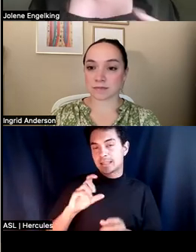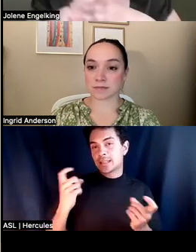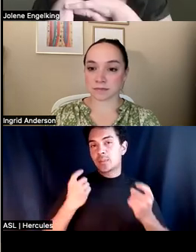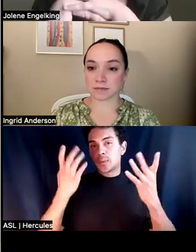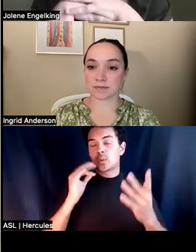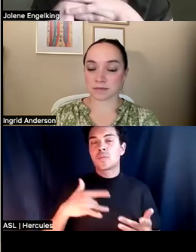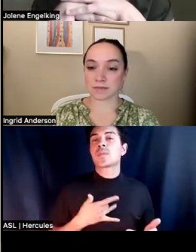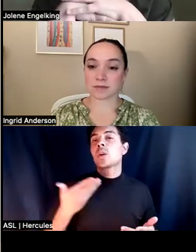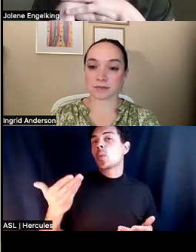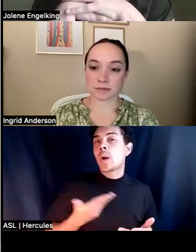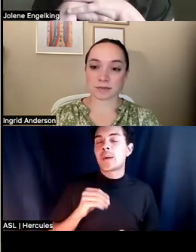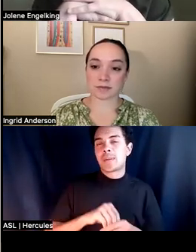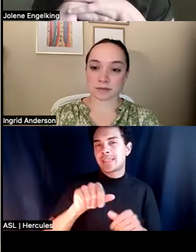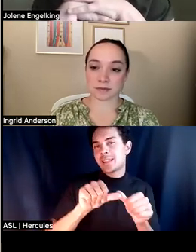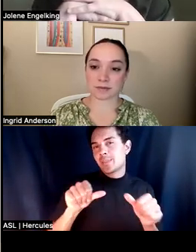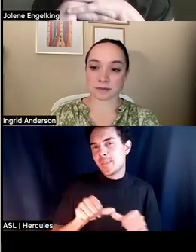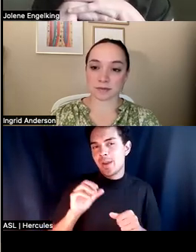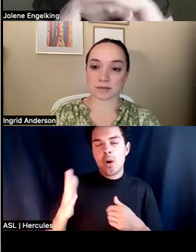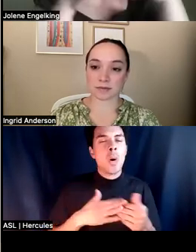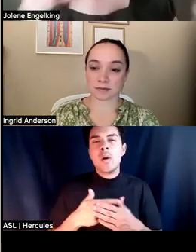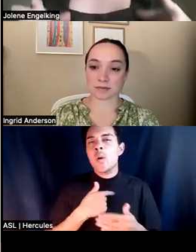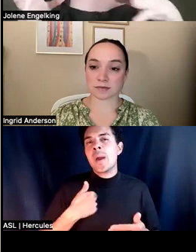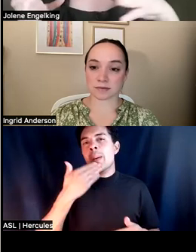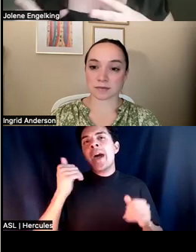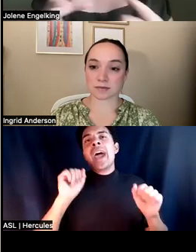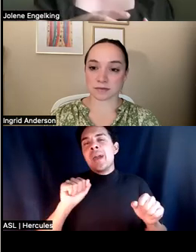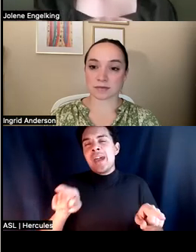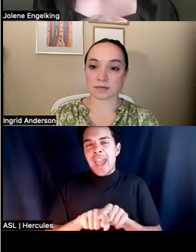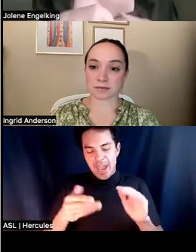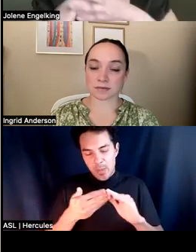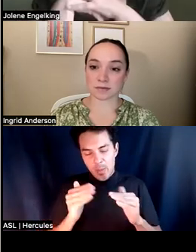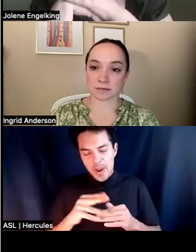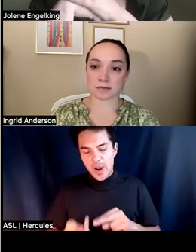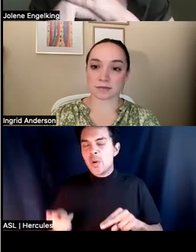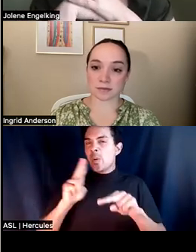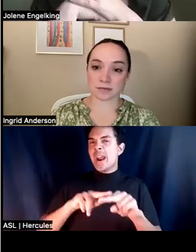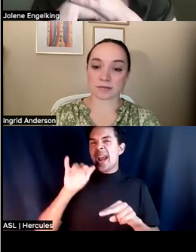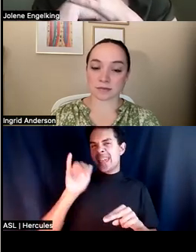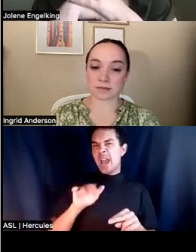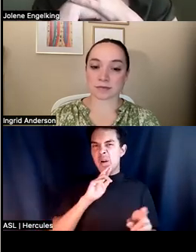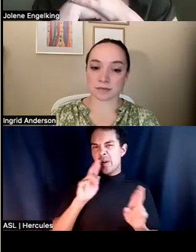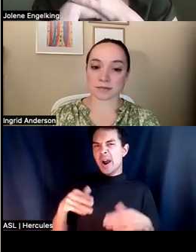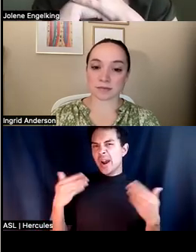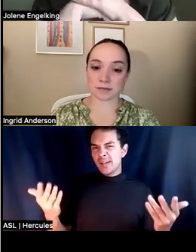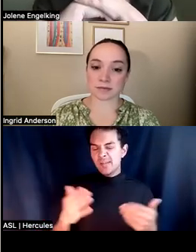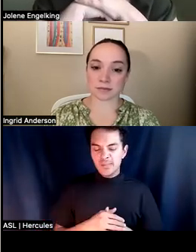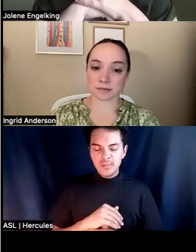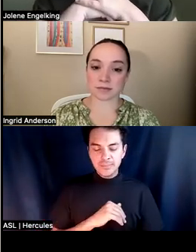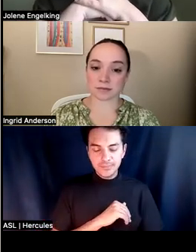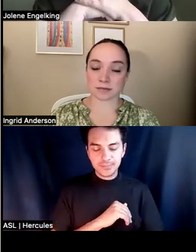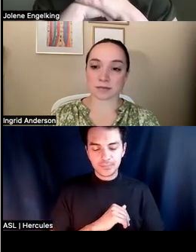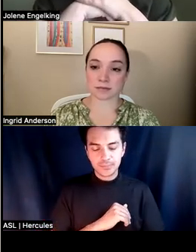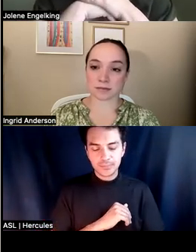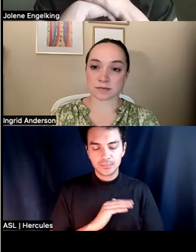welcome in these sorts of spaces. And how are we best able to, as a community, increase that side of the response? Our culturally